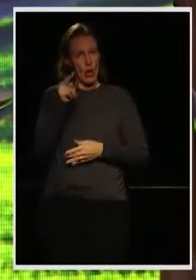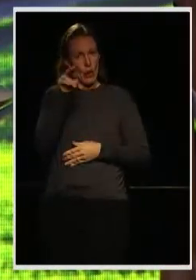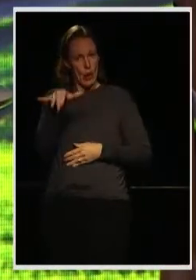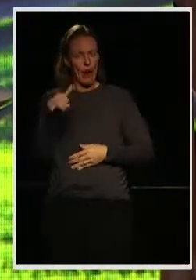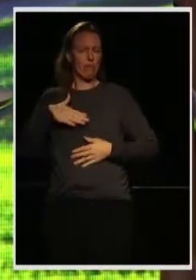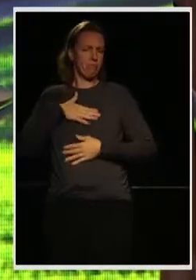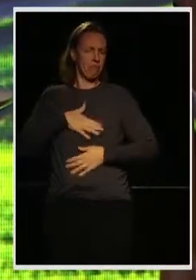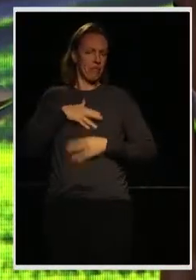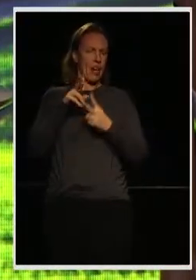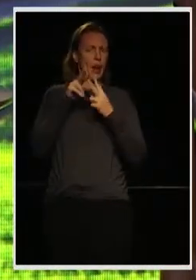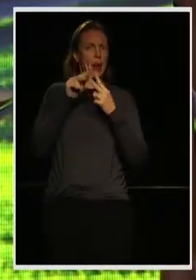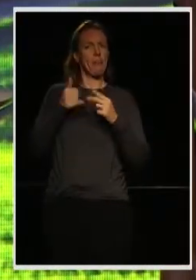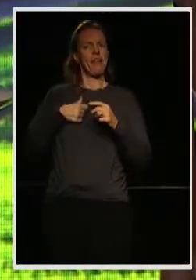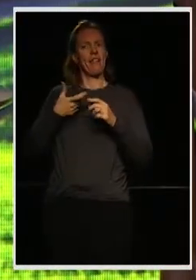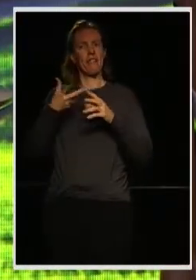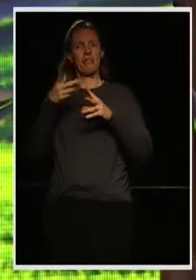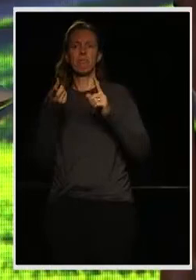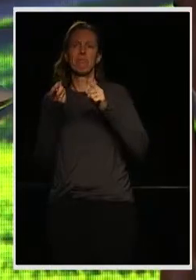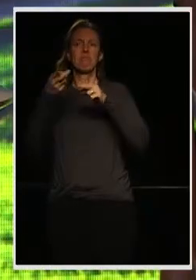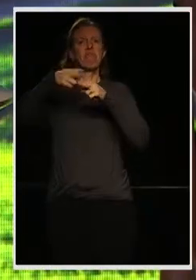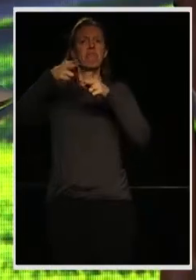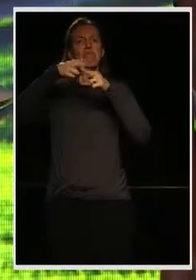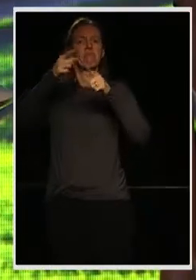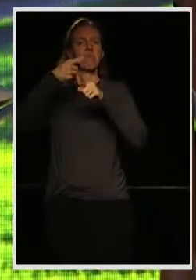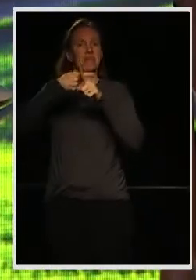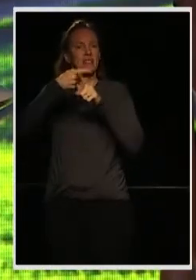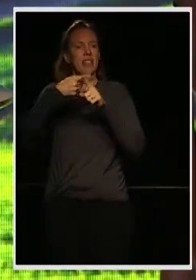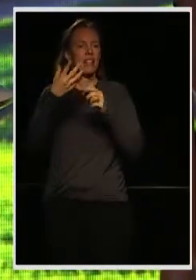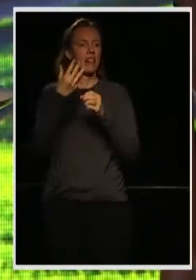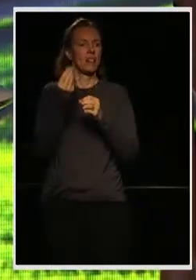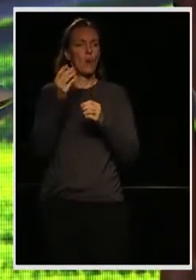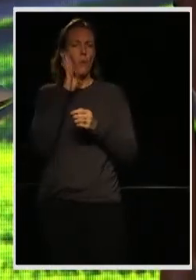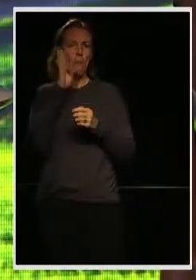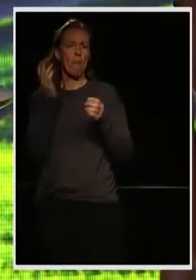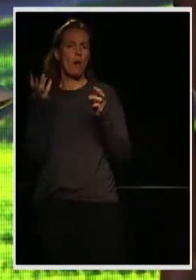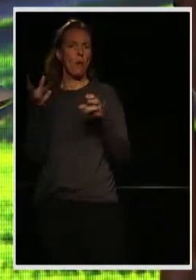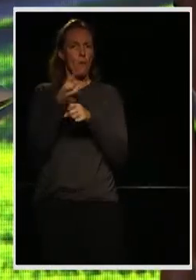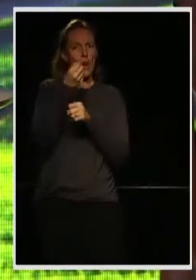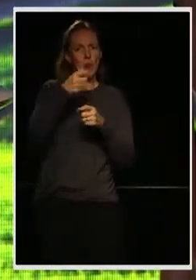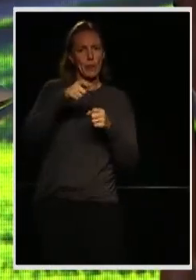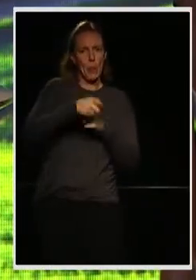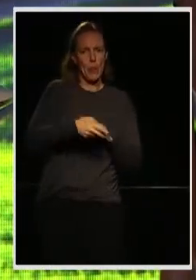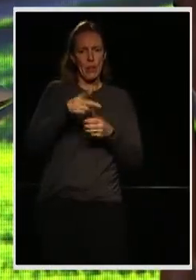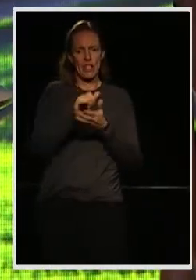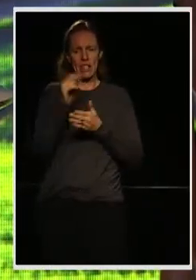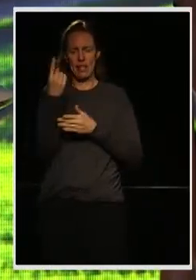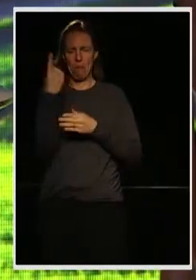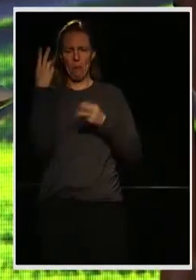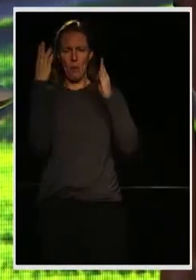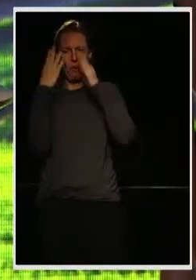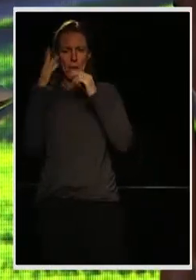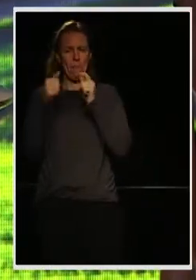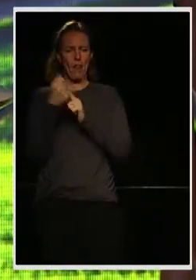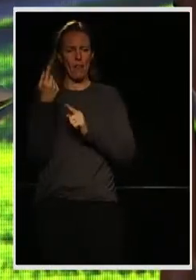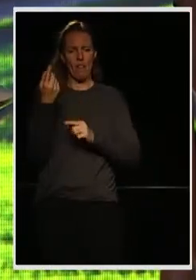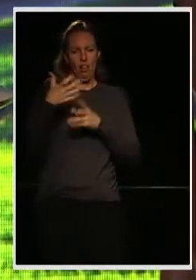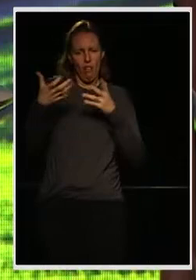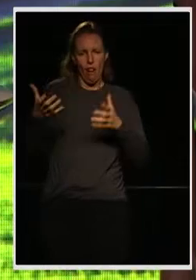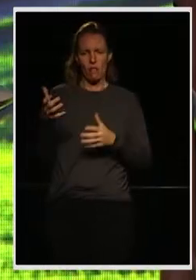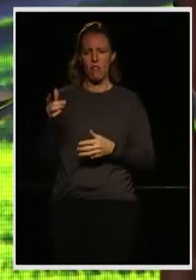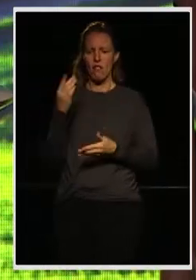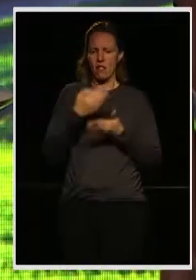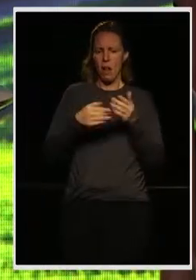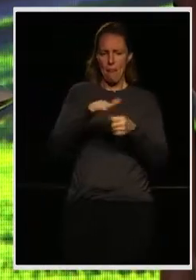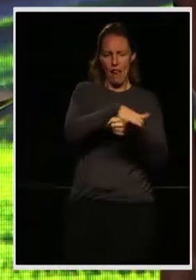the couple of extra temperature degrees. And so there are going to be winners and losers, which is something I worry about a lot. There are going to be